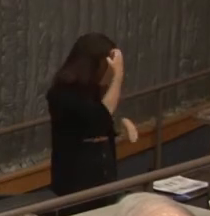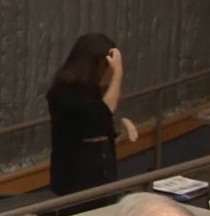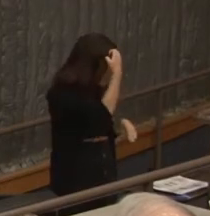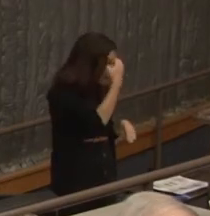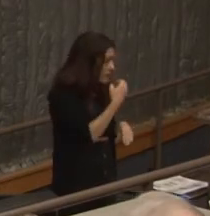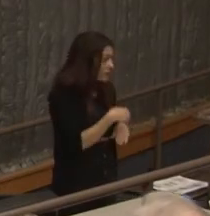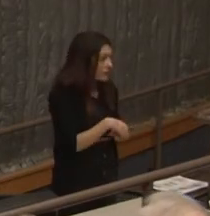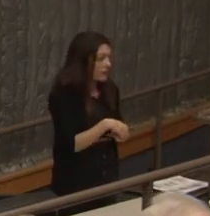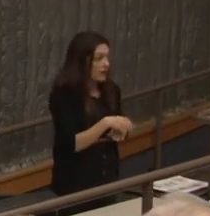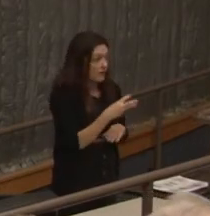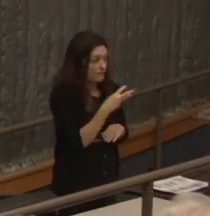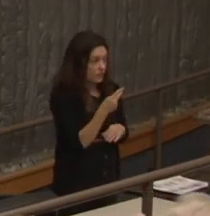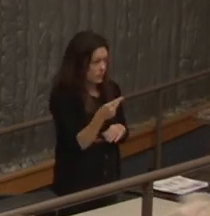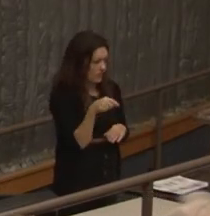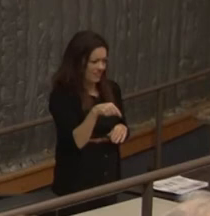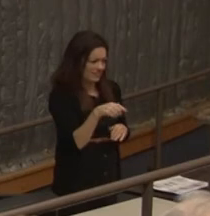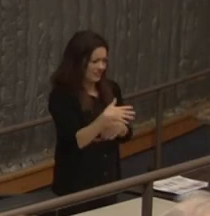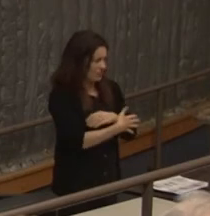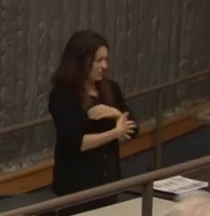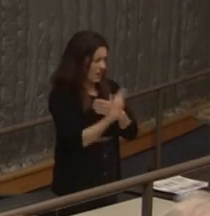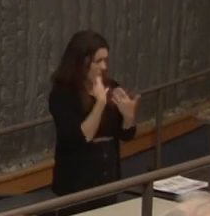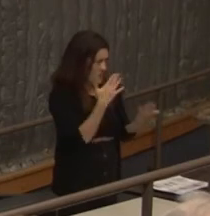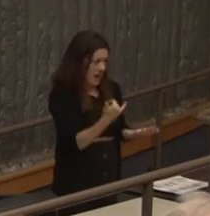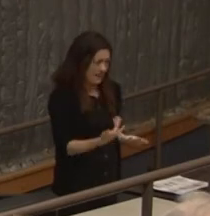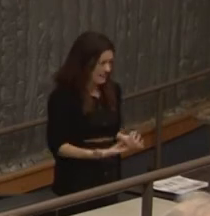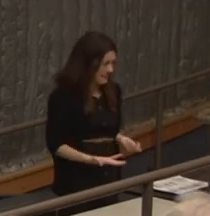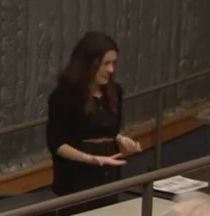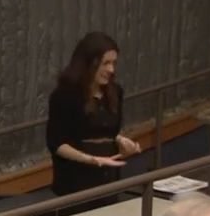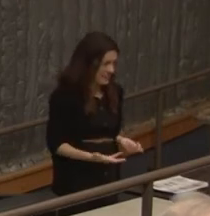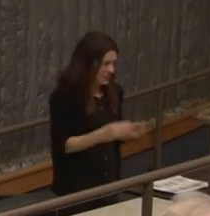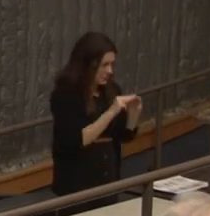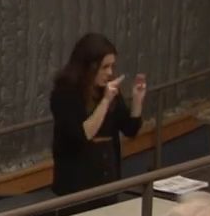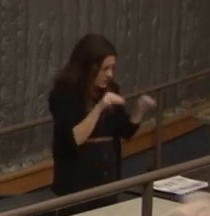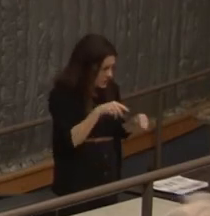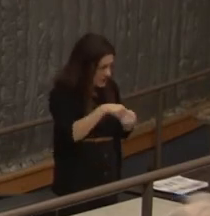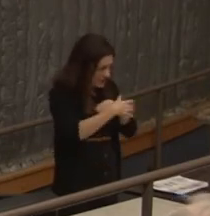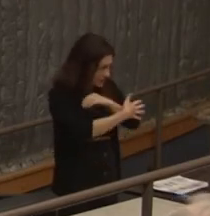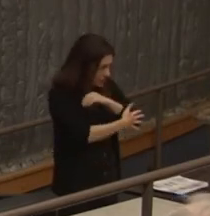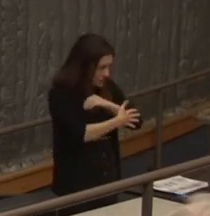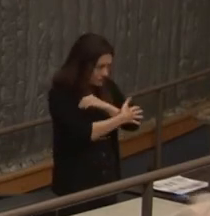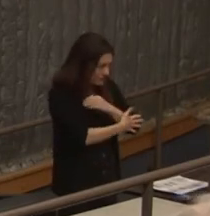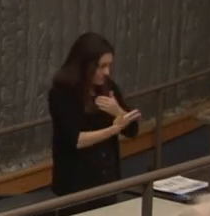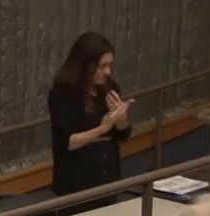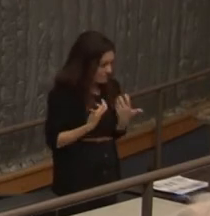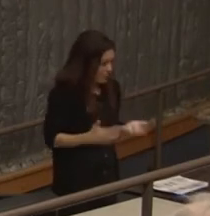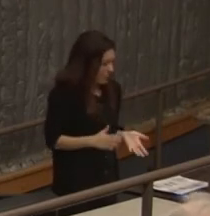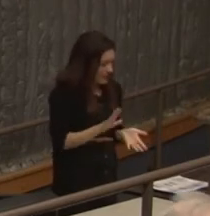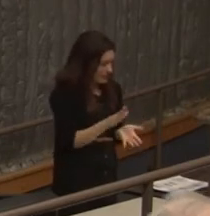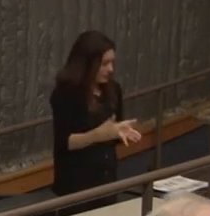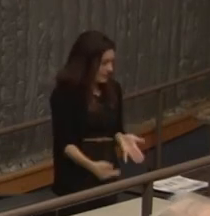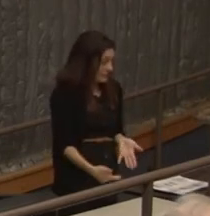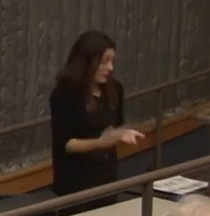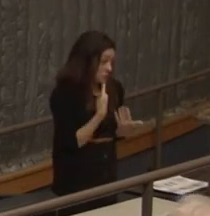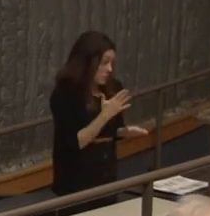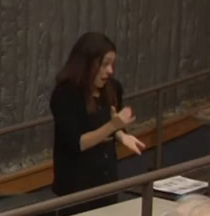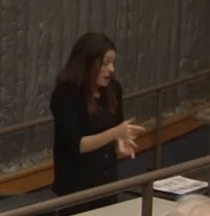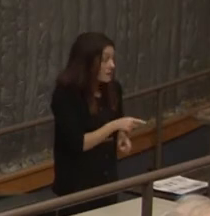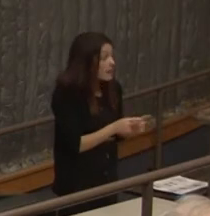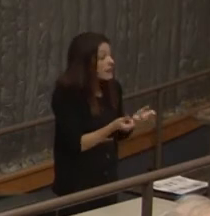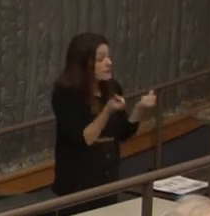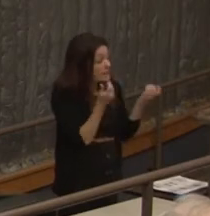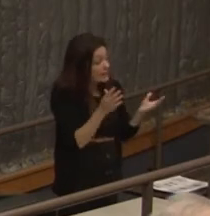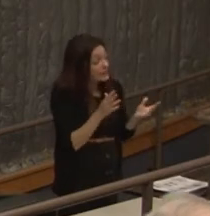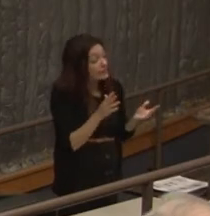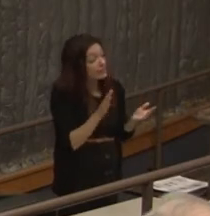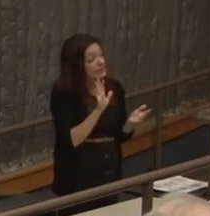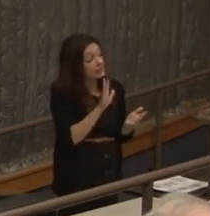few are in museums in this country. I'll never understand why museums in this country are not interested. Many of them are in Israel, but